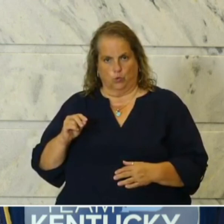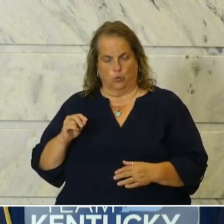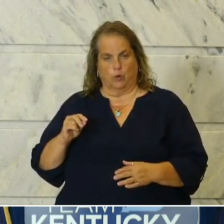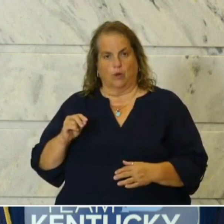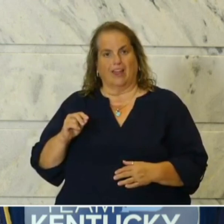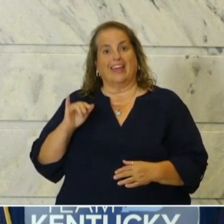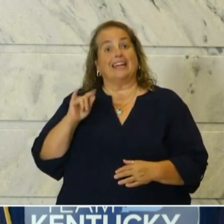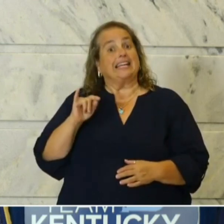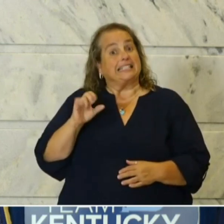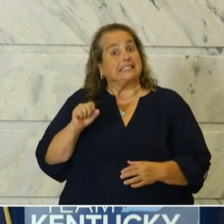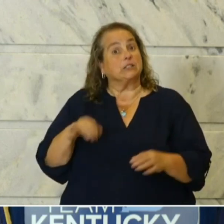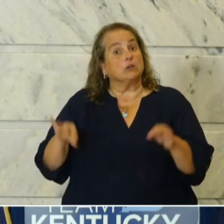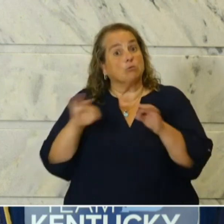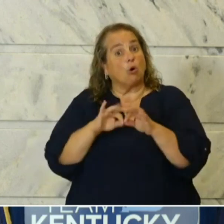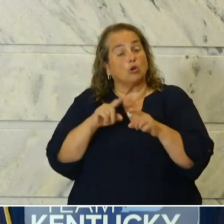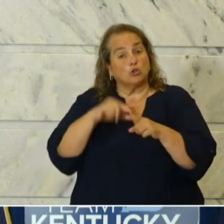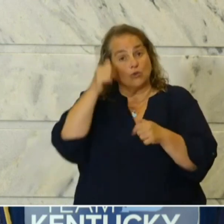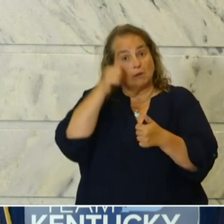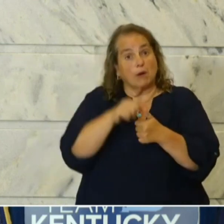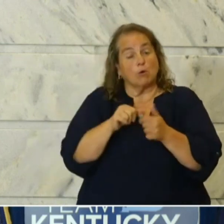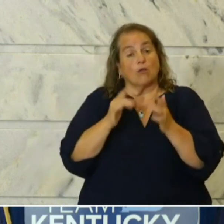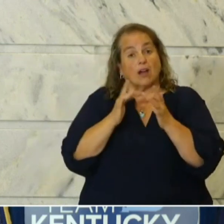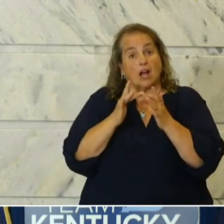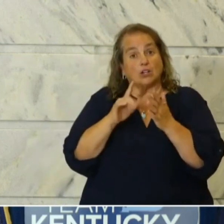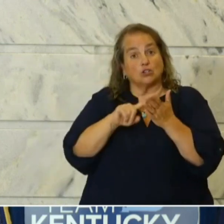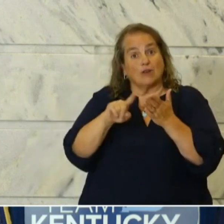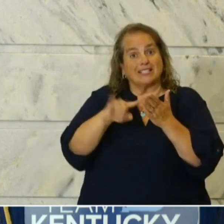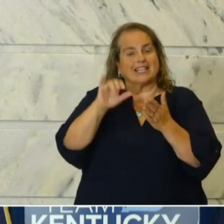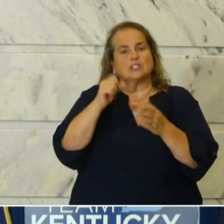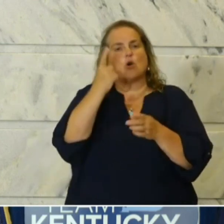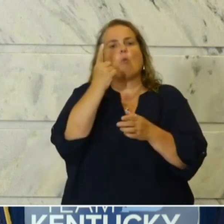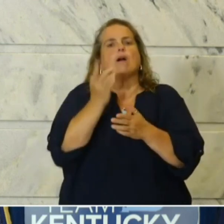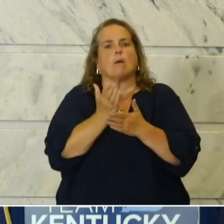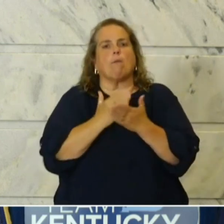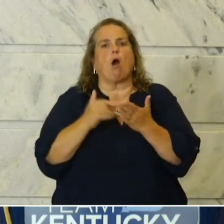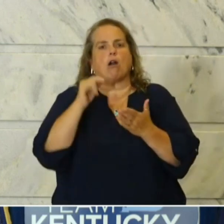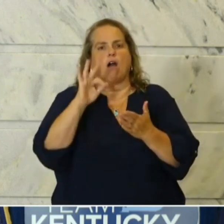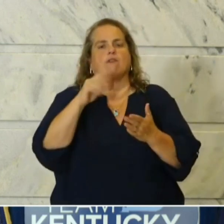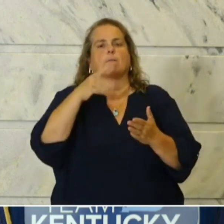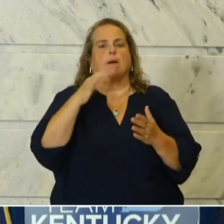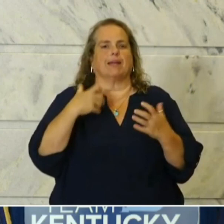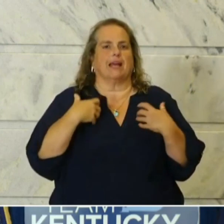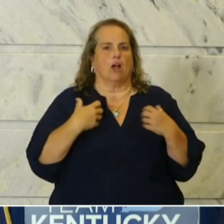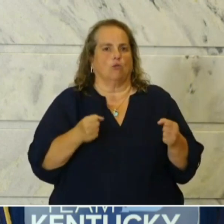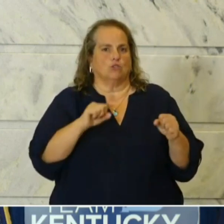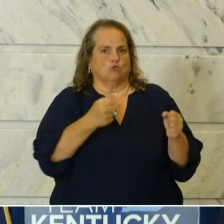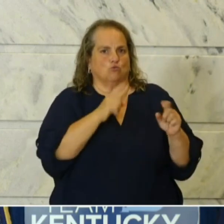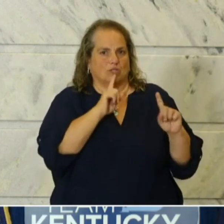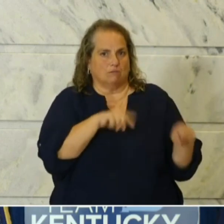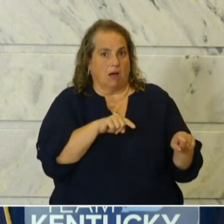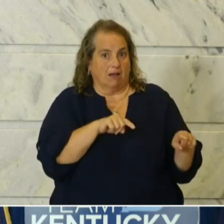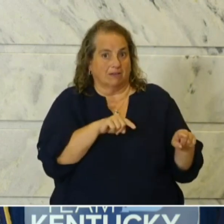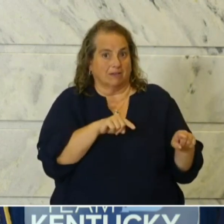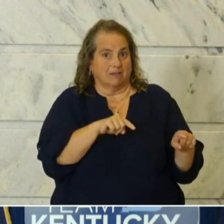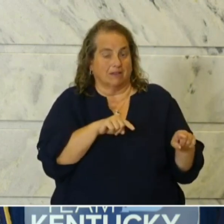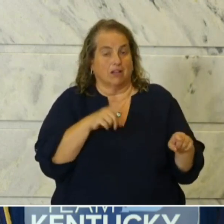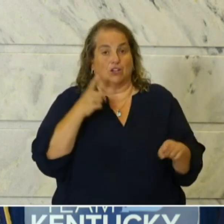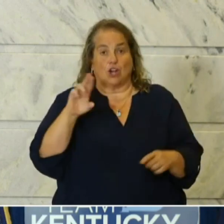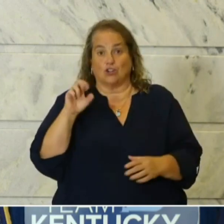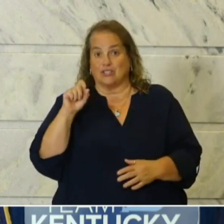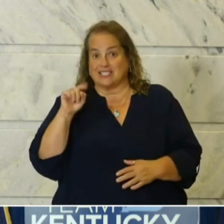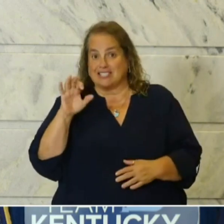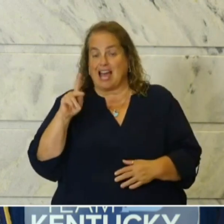It is important to remember that contact tracing is just one component of the public health response. Dr. Stack